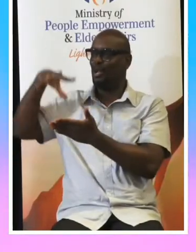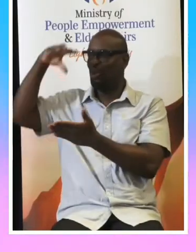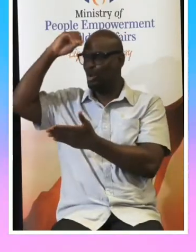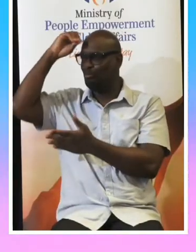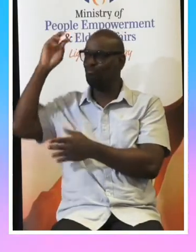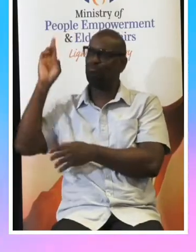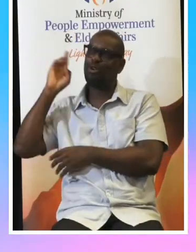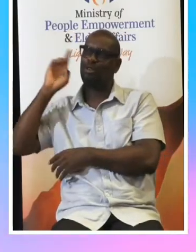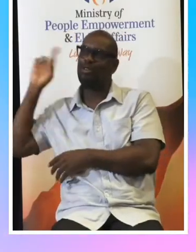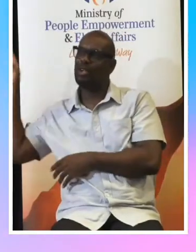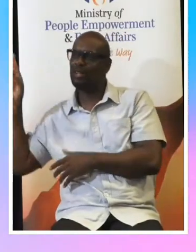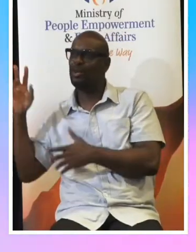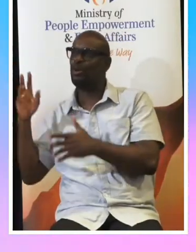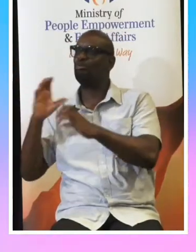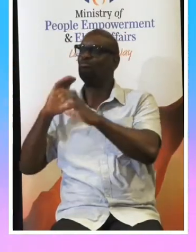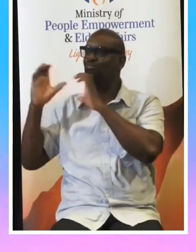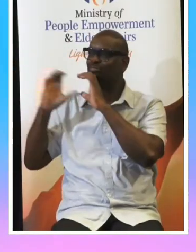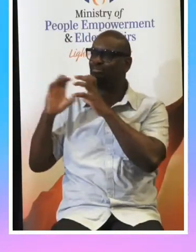exclusively through